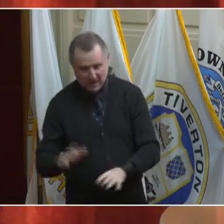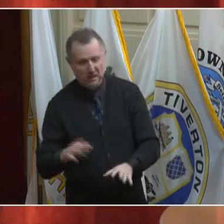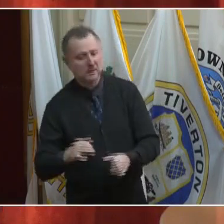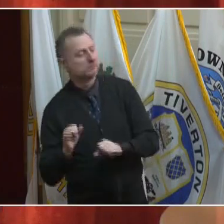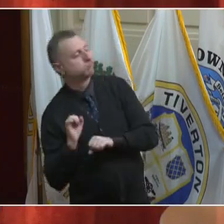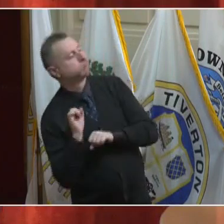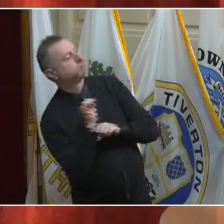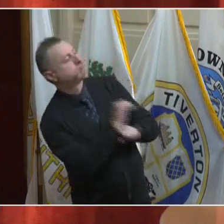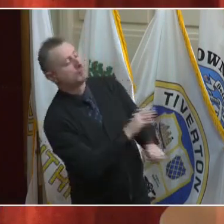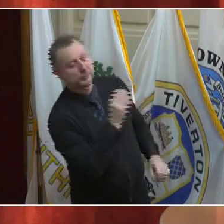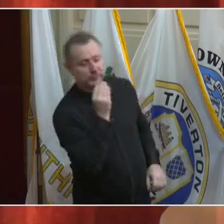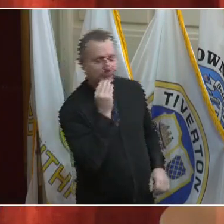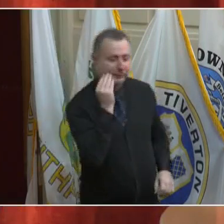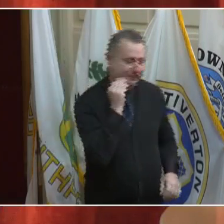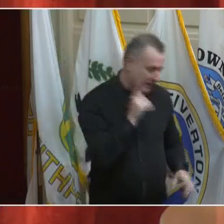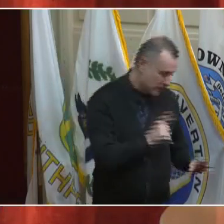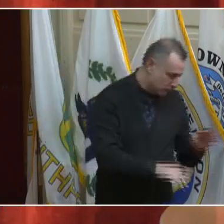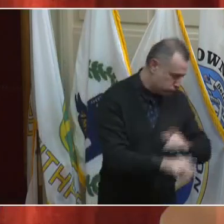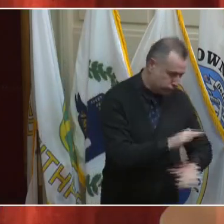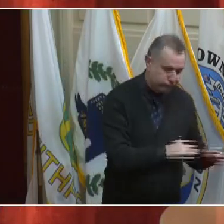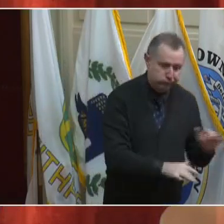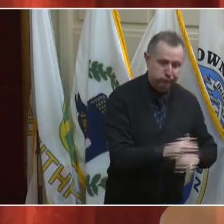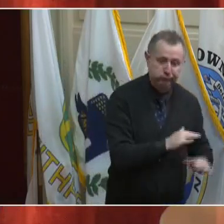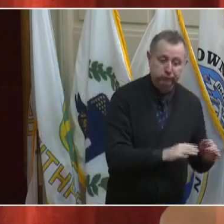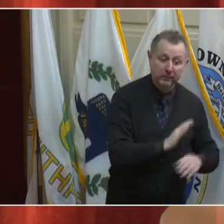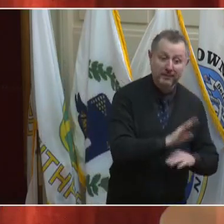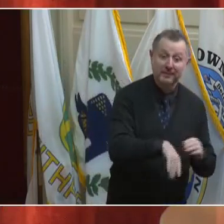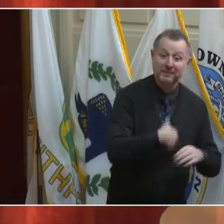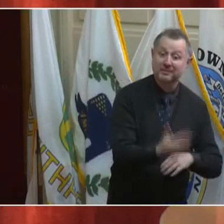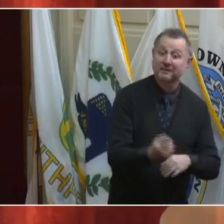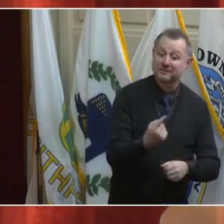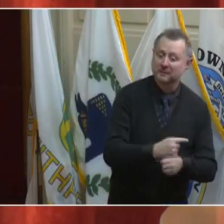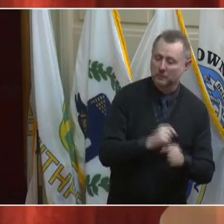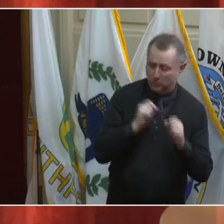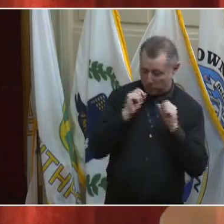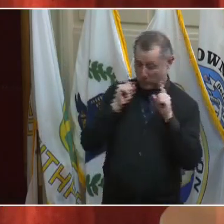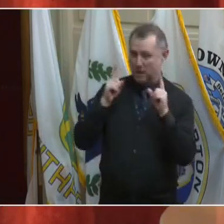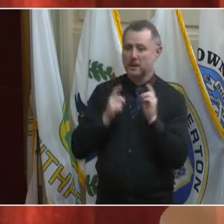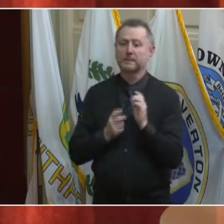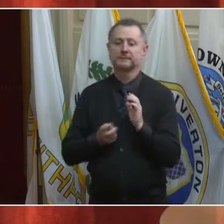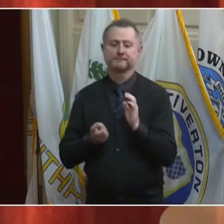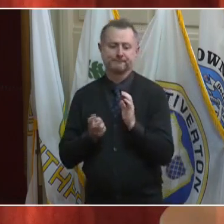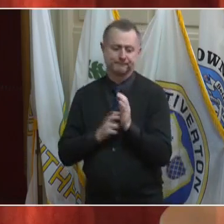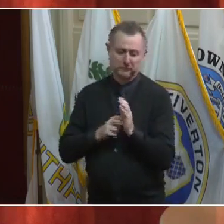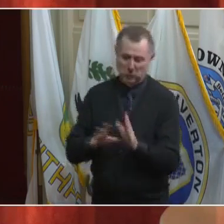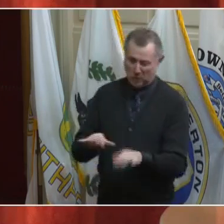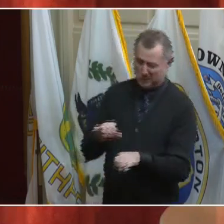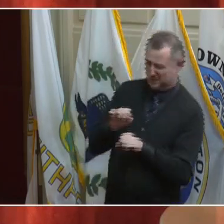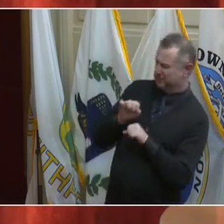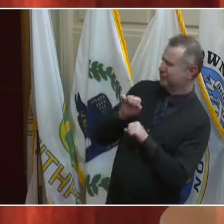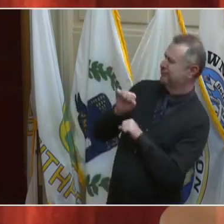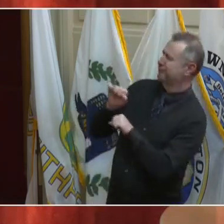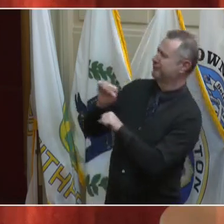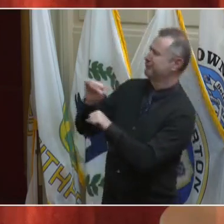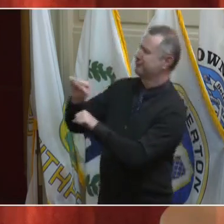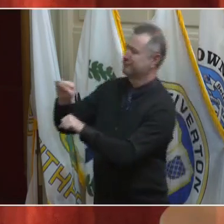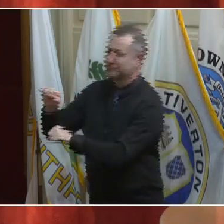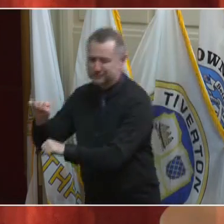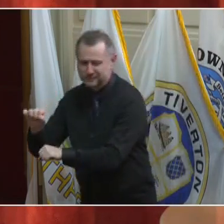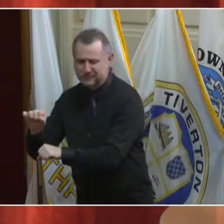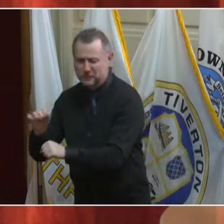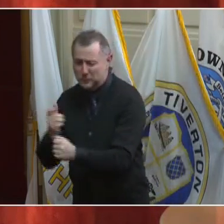back home. The next day he wakes up early and goes back to the beach to wait for the